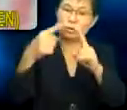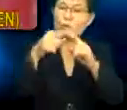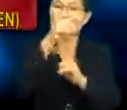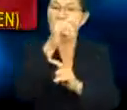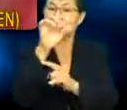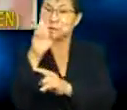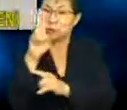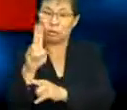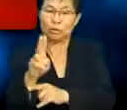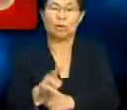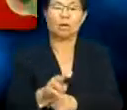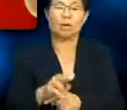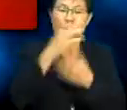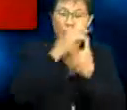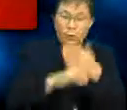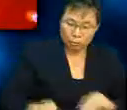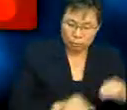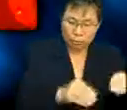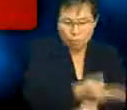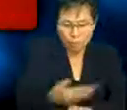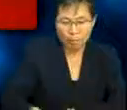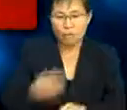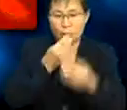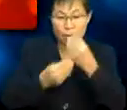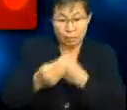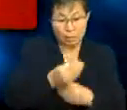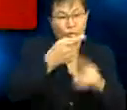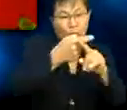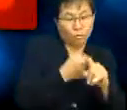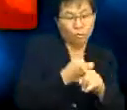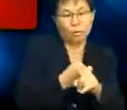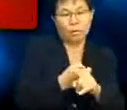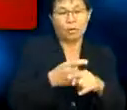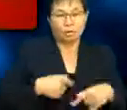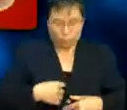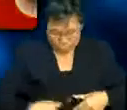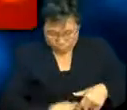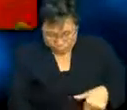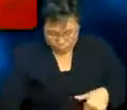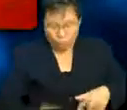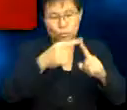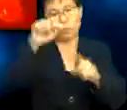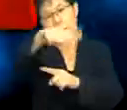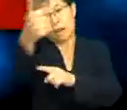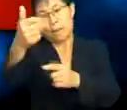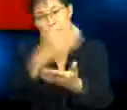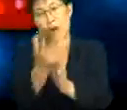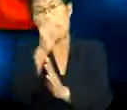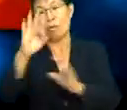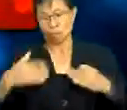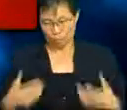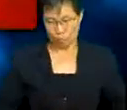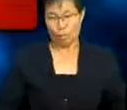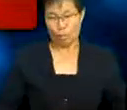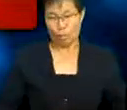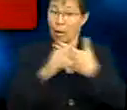to the tissues. Blood also transports digested food substances from the intestines to other